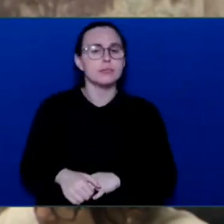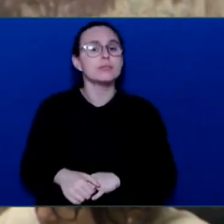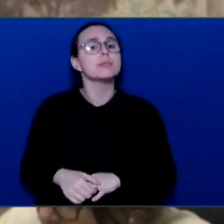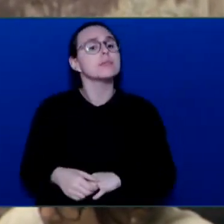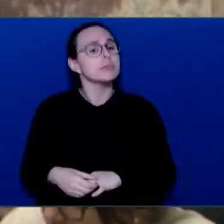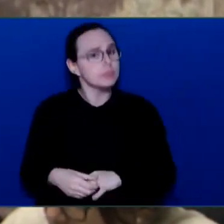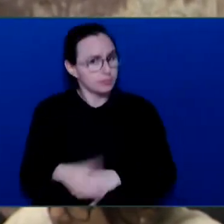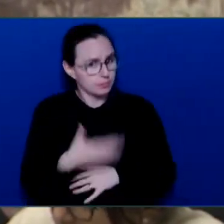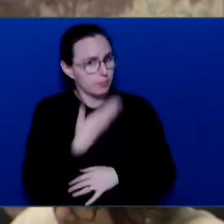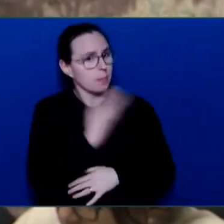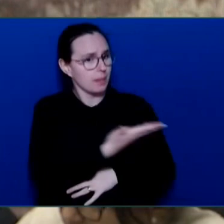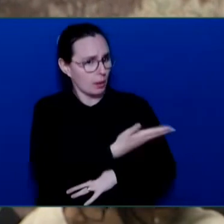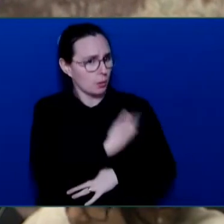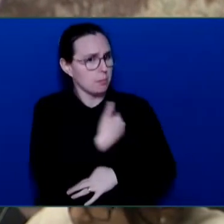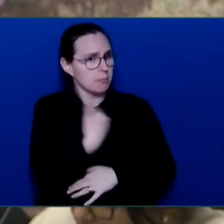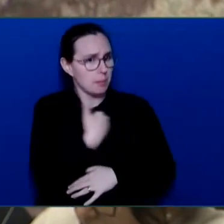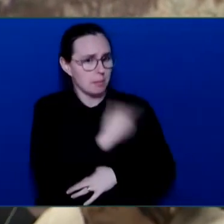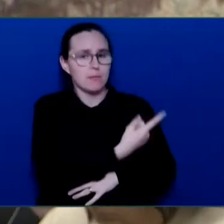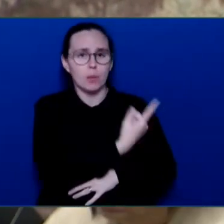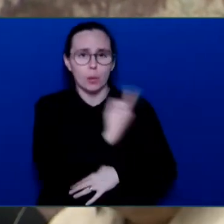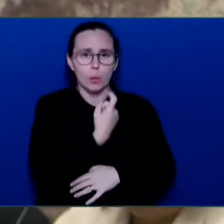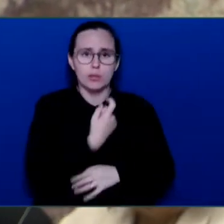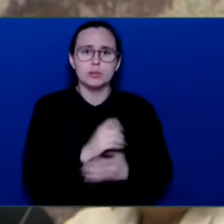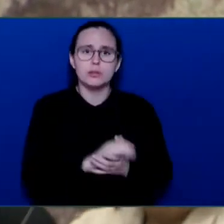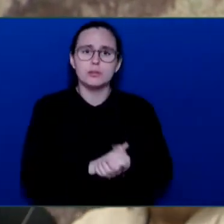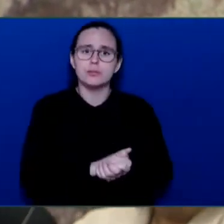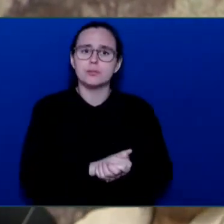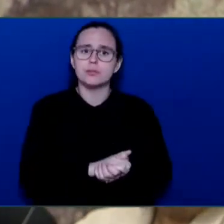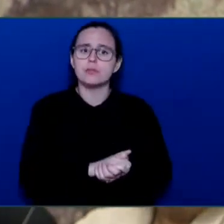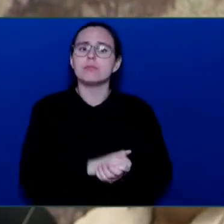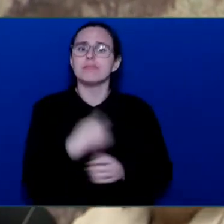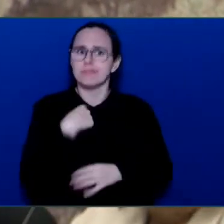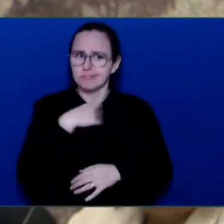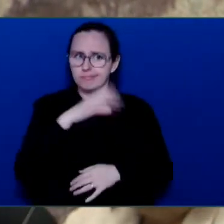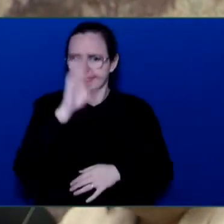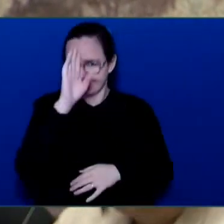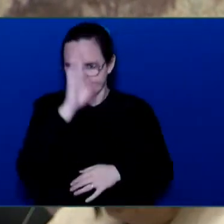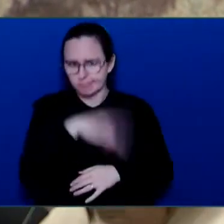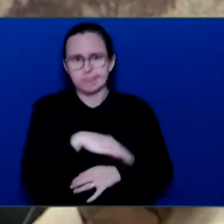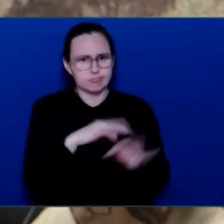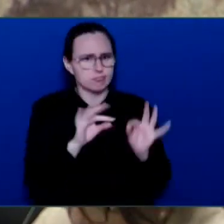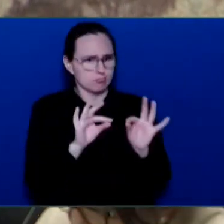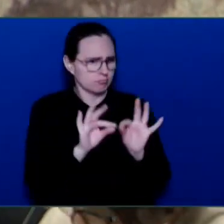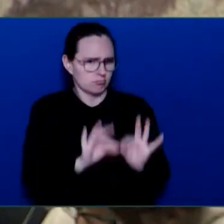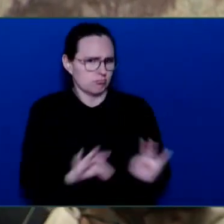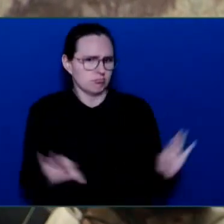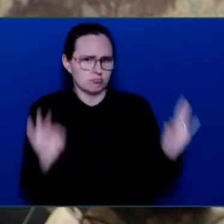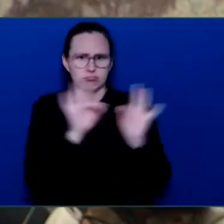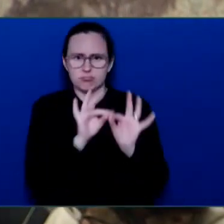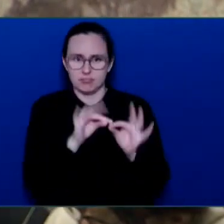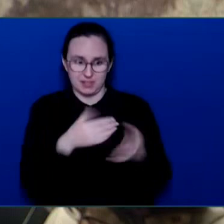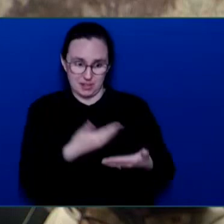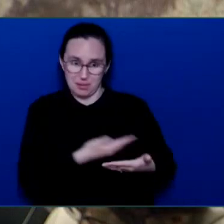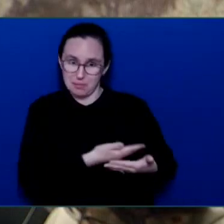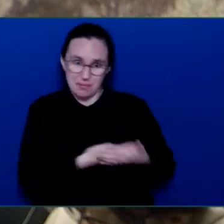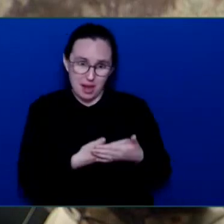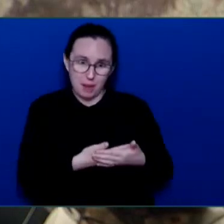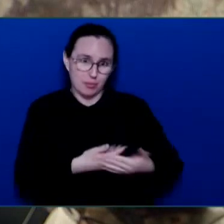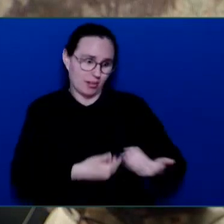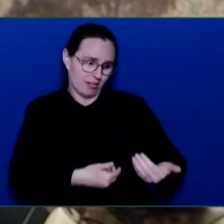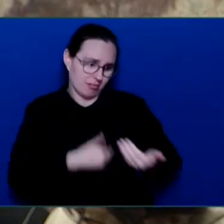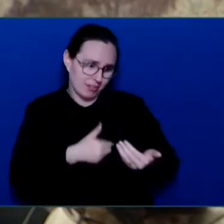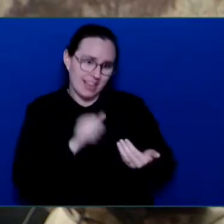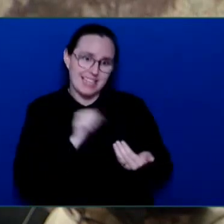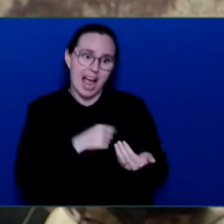know that it's absolutely vital for babies to be able to be breastfed wherever possible, and the Ministry makes